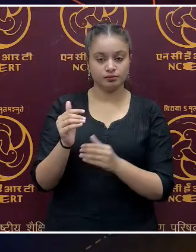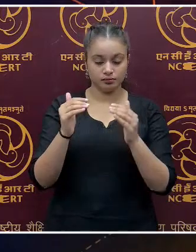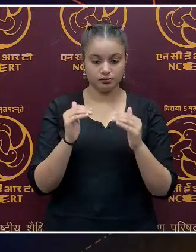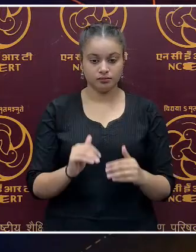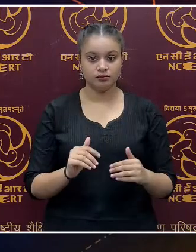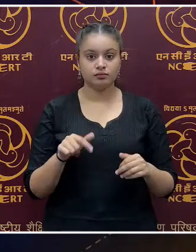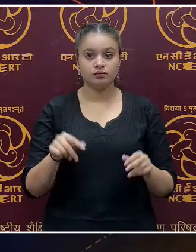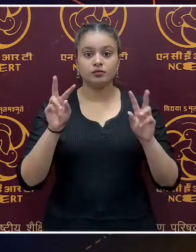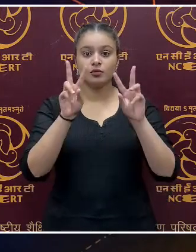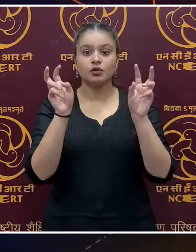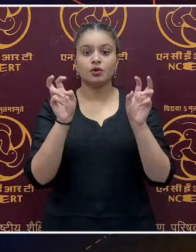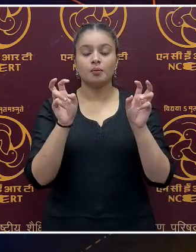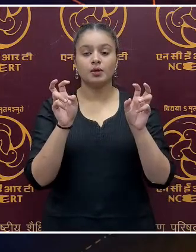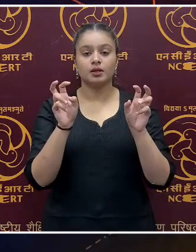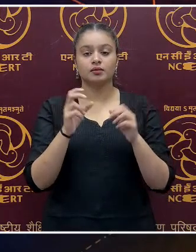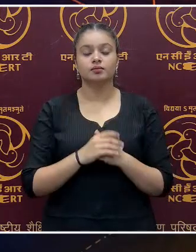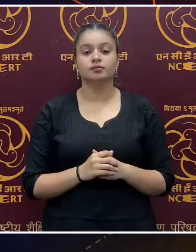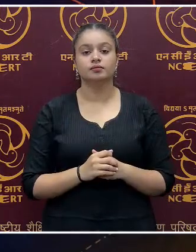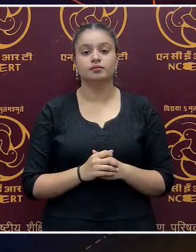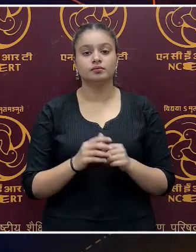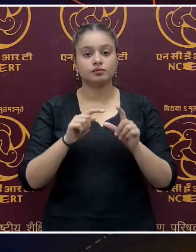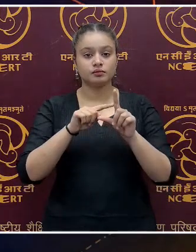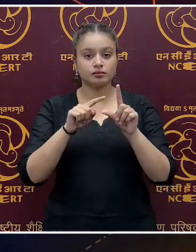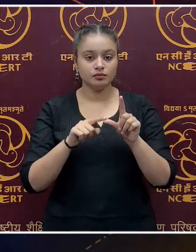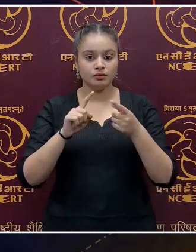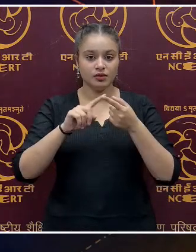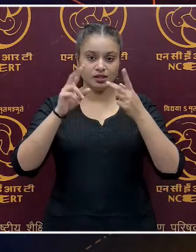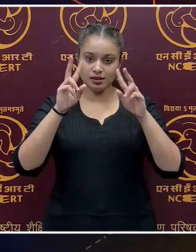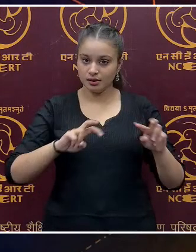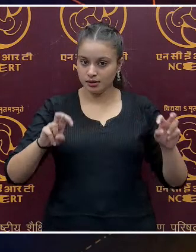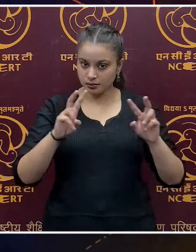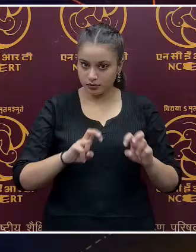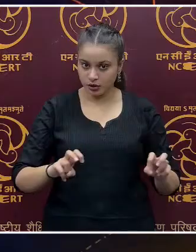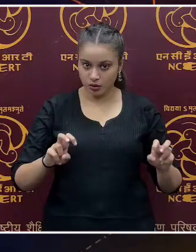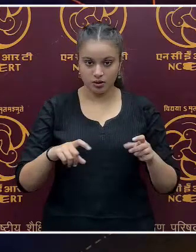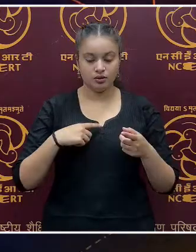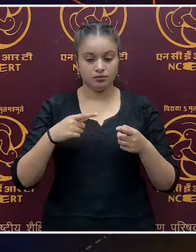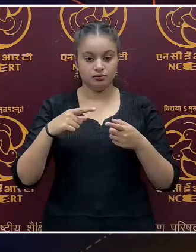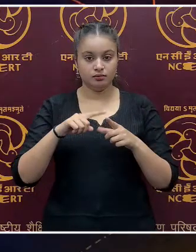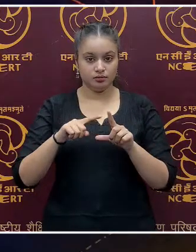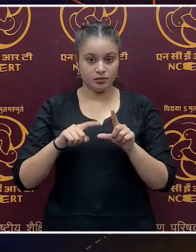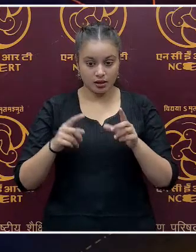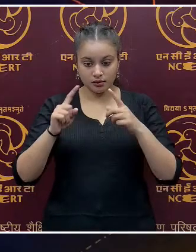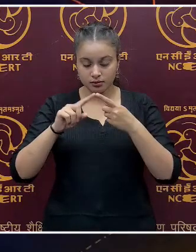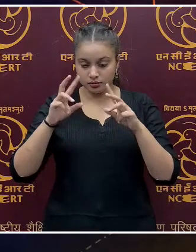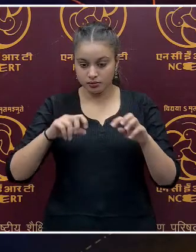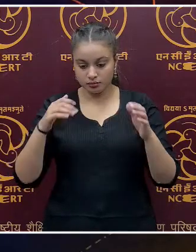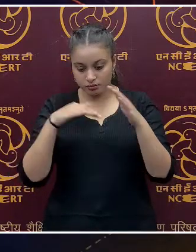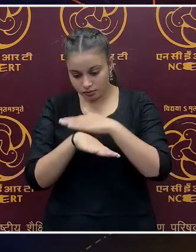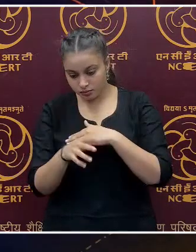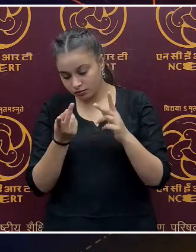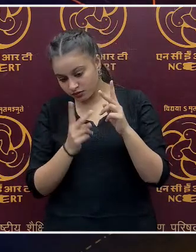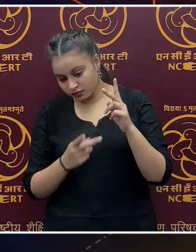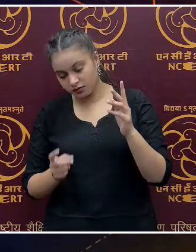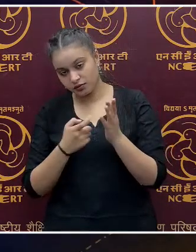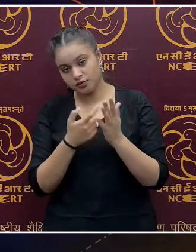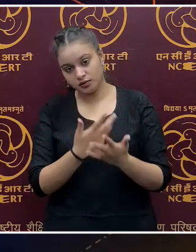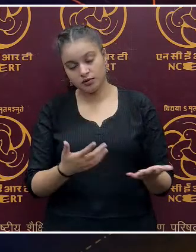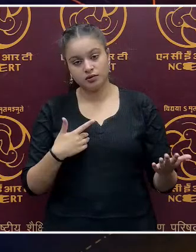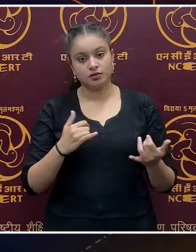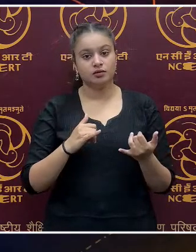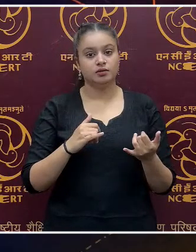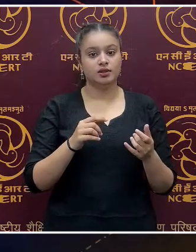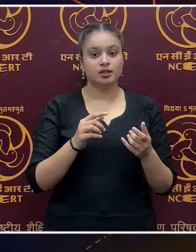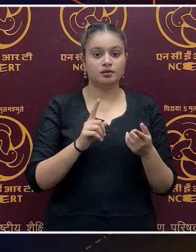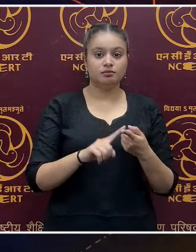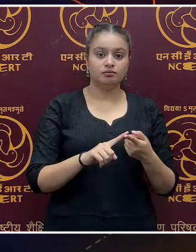our topic is exploring angles. So under this exploring angles we could see different type of resources. One is